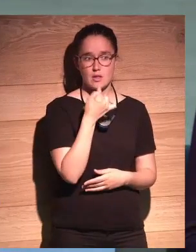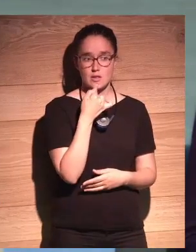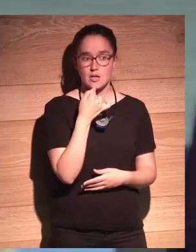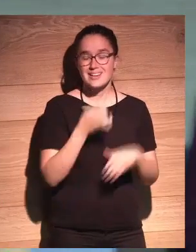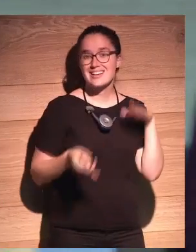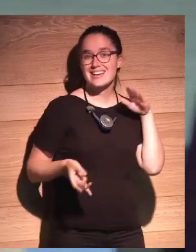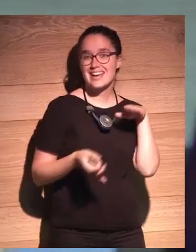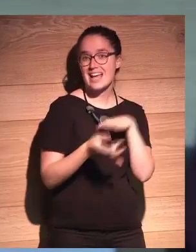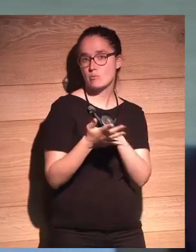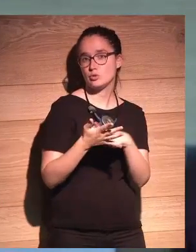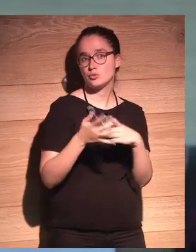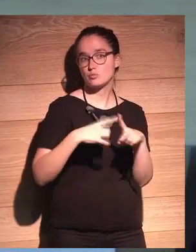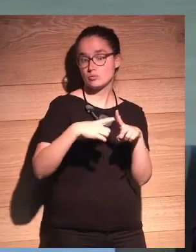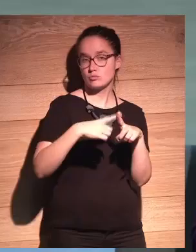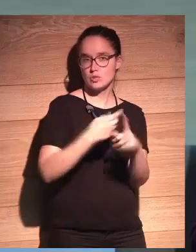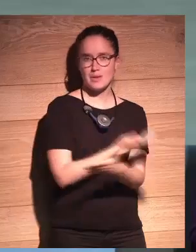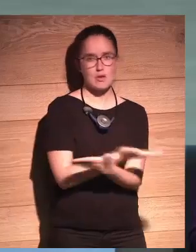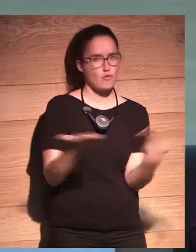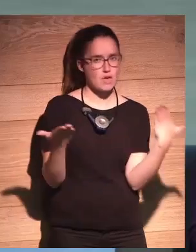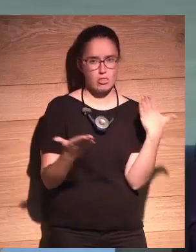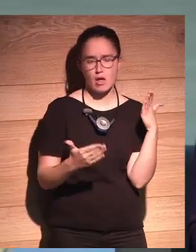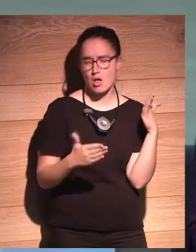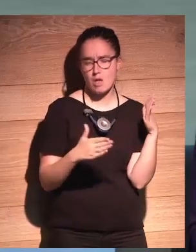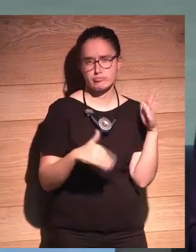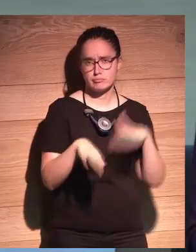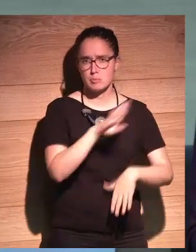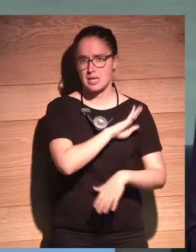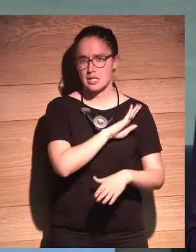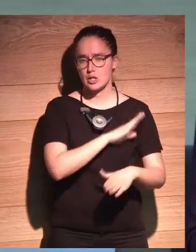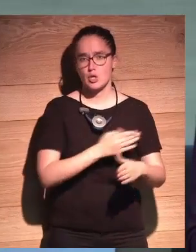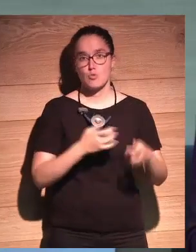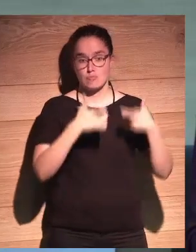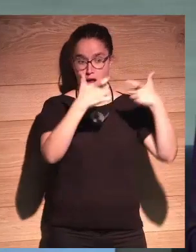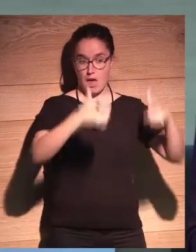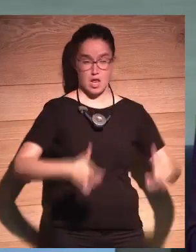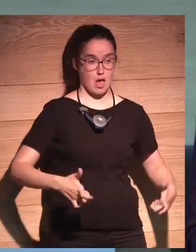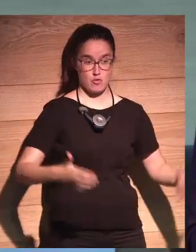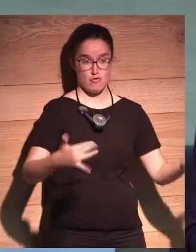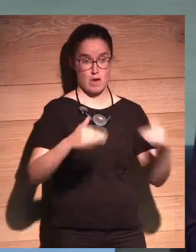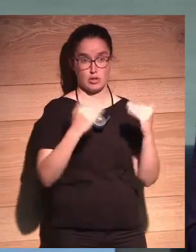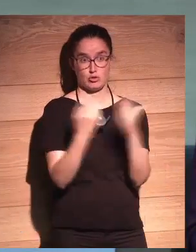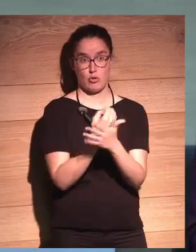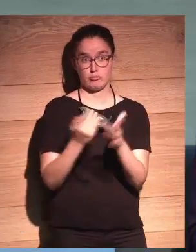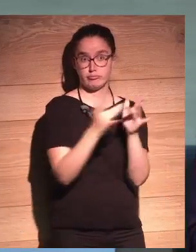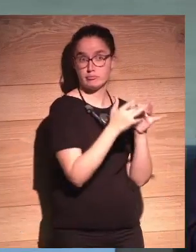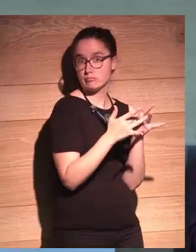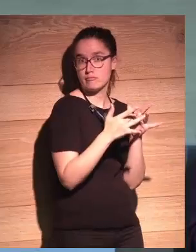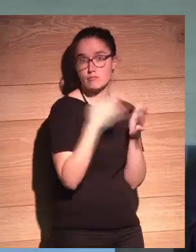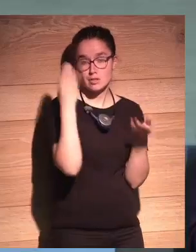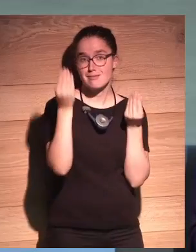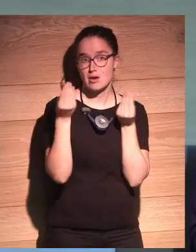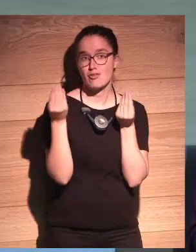that Norwegian experience. We have a very high level of trust and a